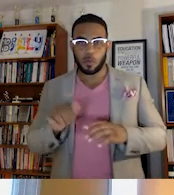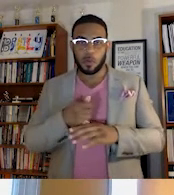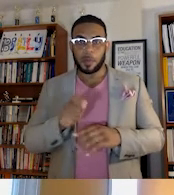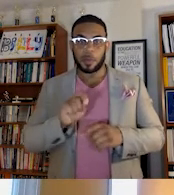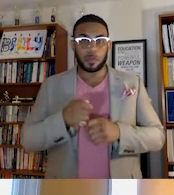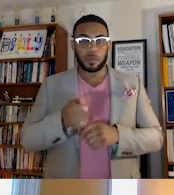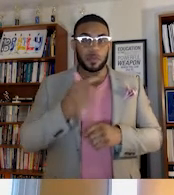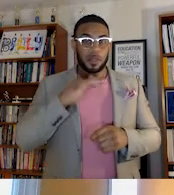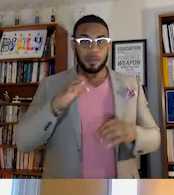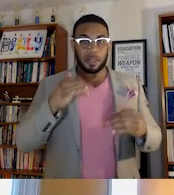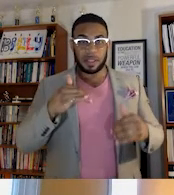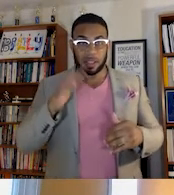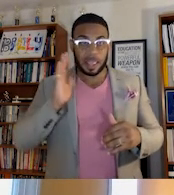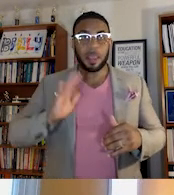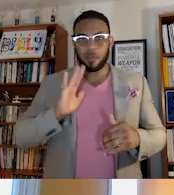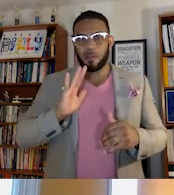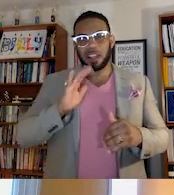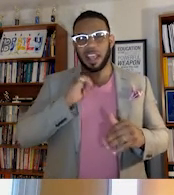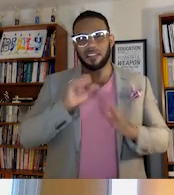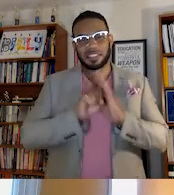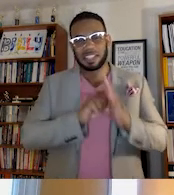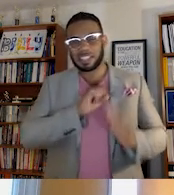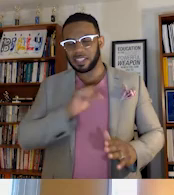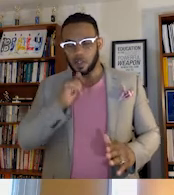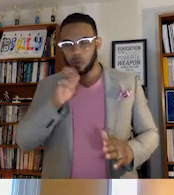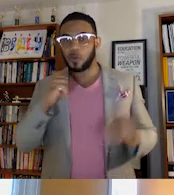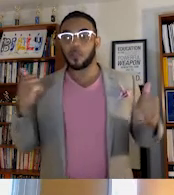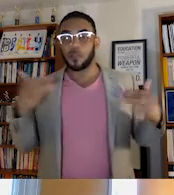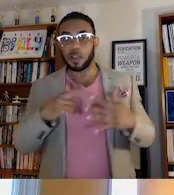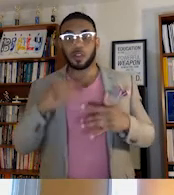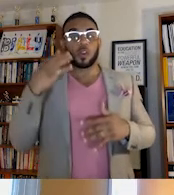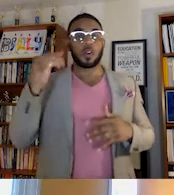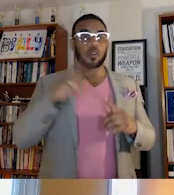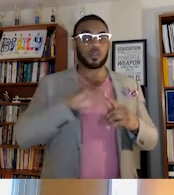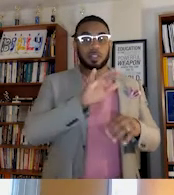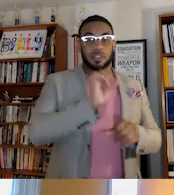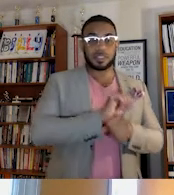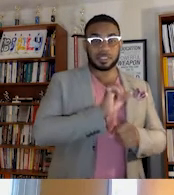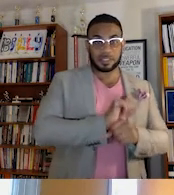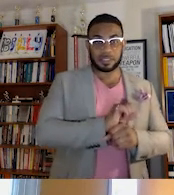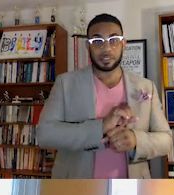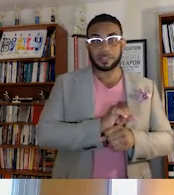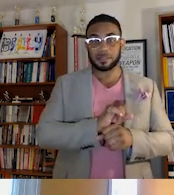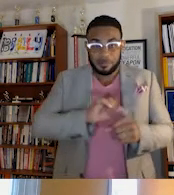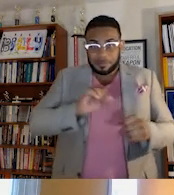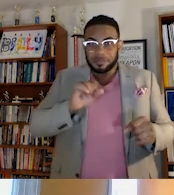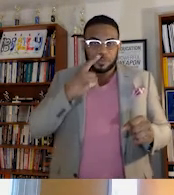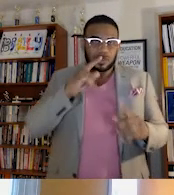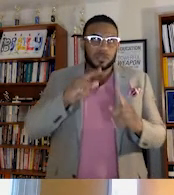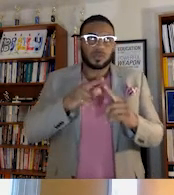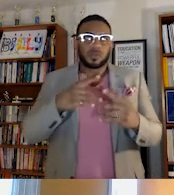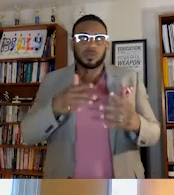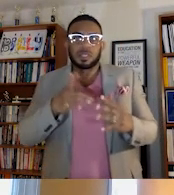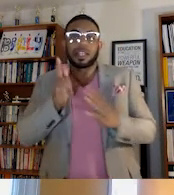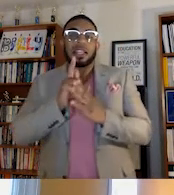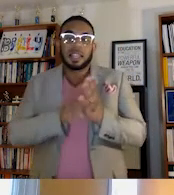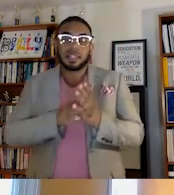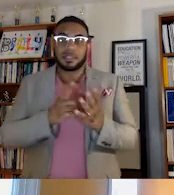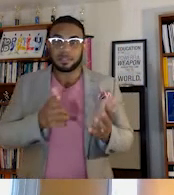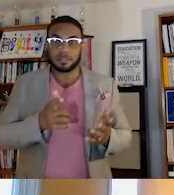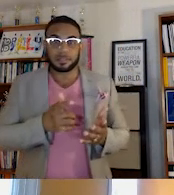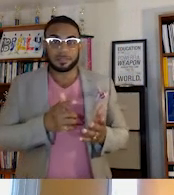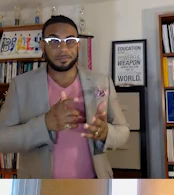like they had state senators who were afraid to go to their job to legislate.